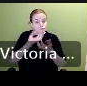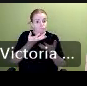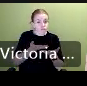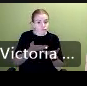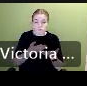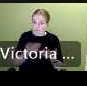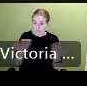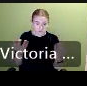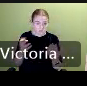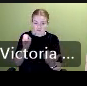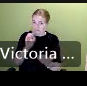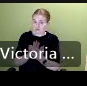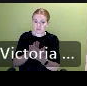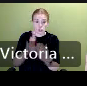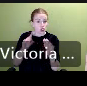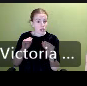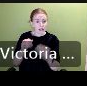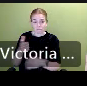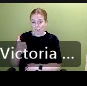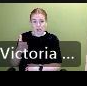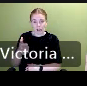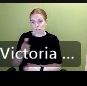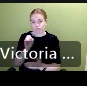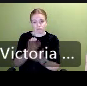let's pop it in the chat and we'll capture it.